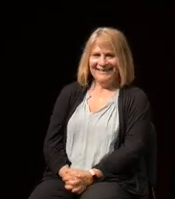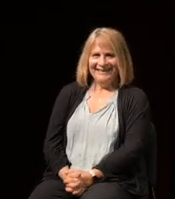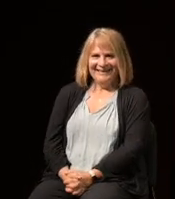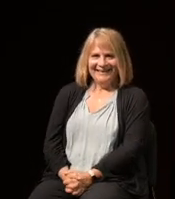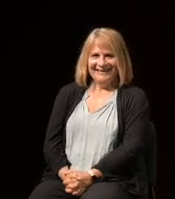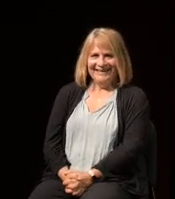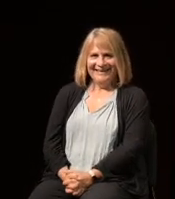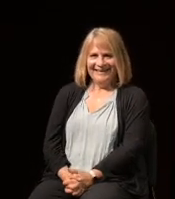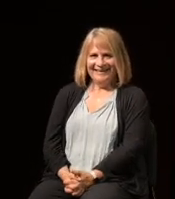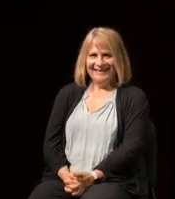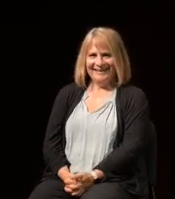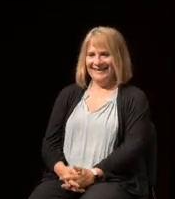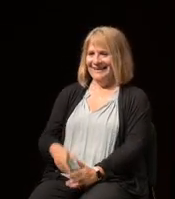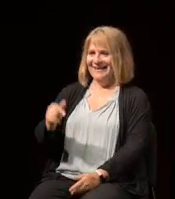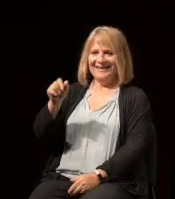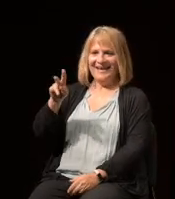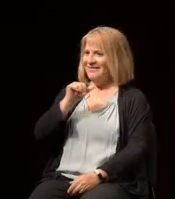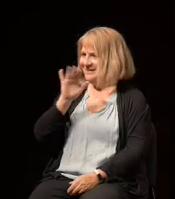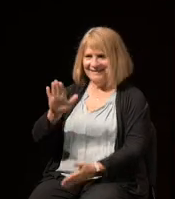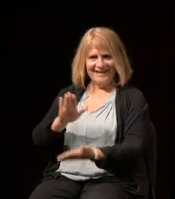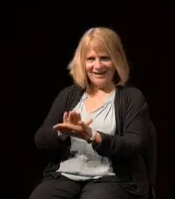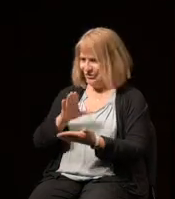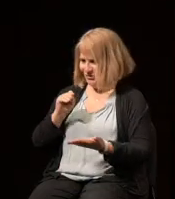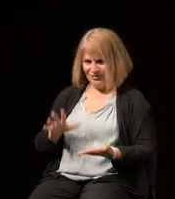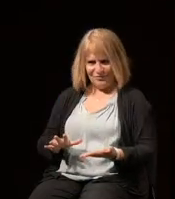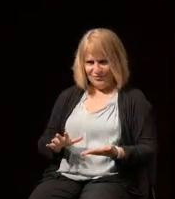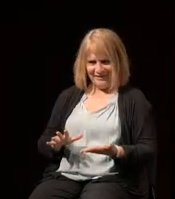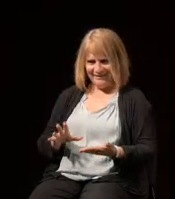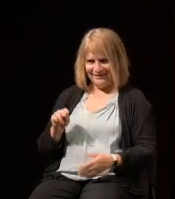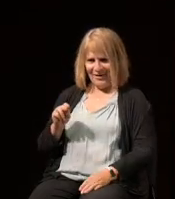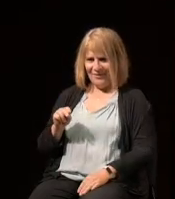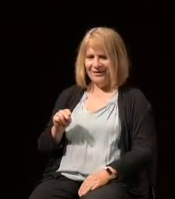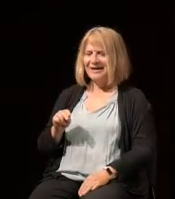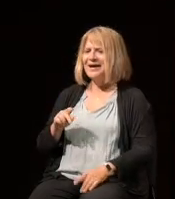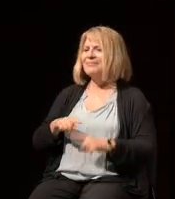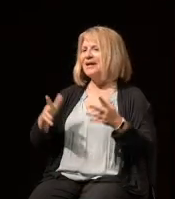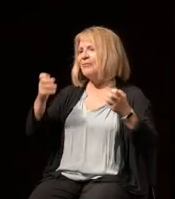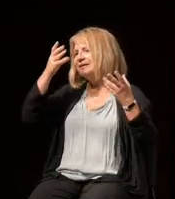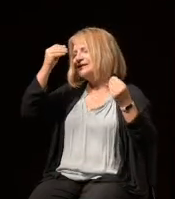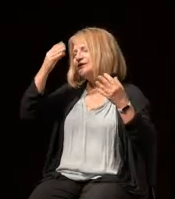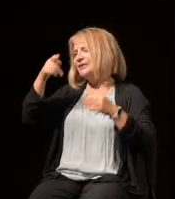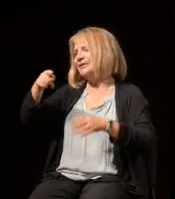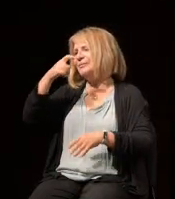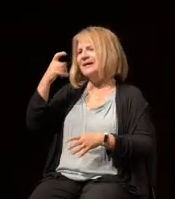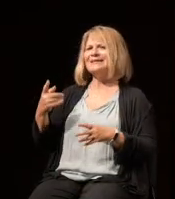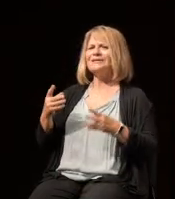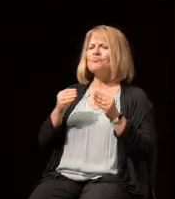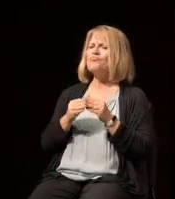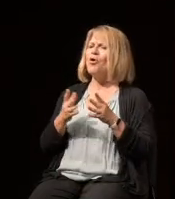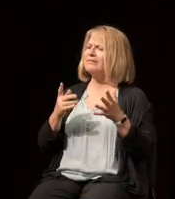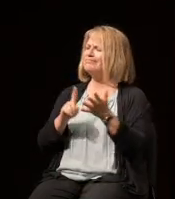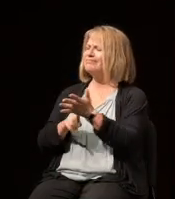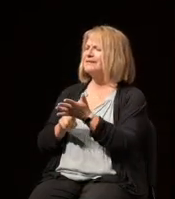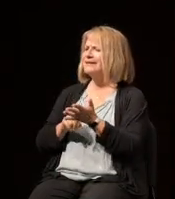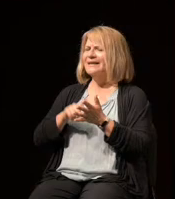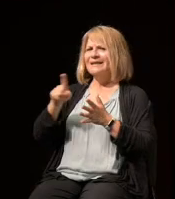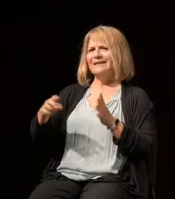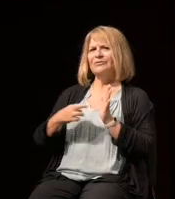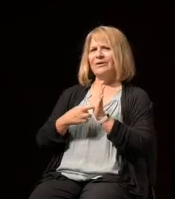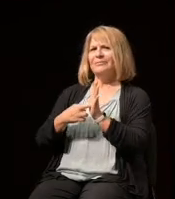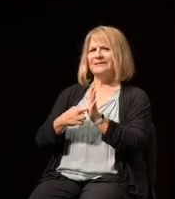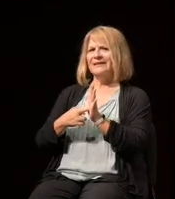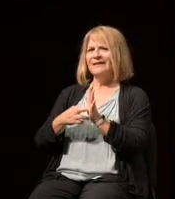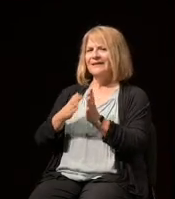Now, Gavin is not one of your students, nor had he been one of your students, but I wanted to share with you because the more I talked to him, the more he represented probably some of